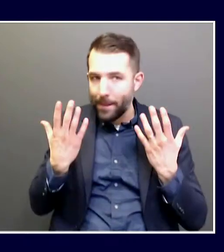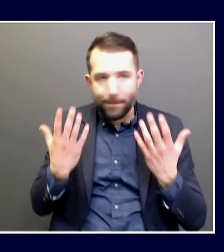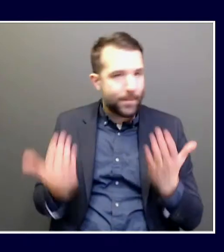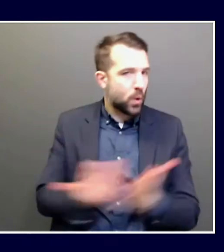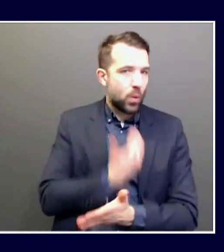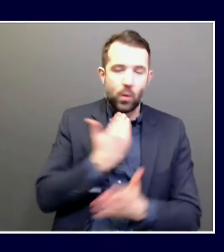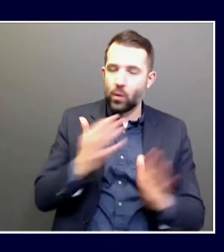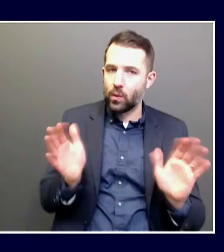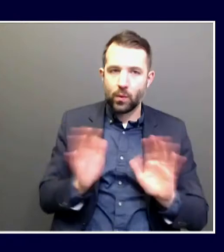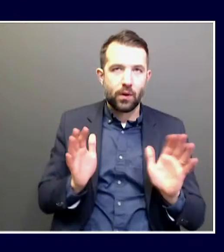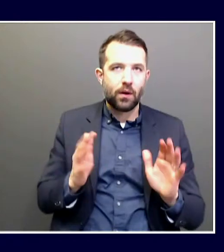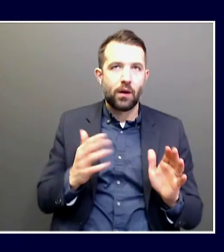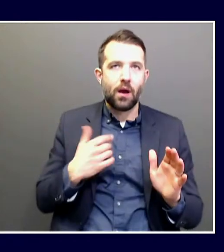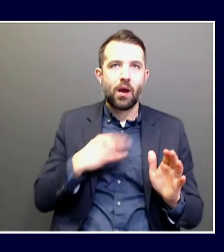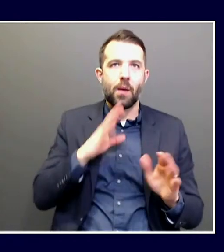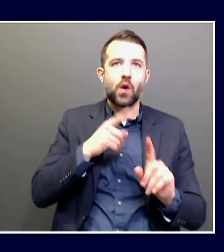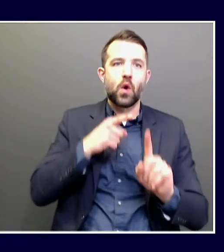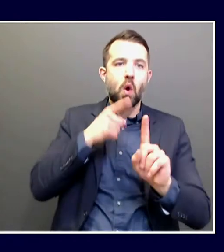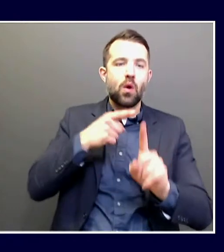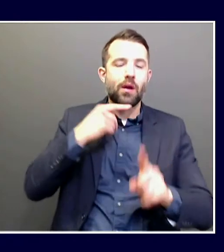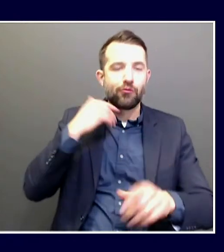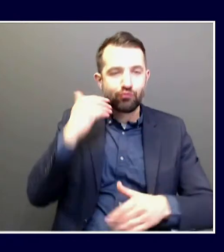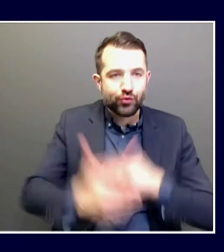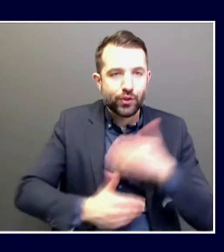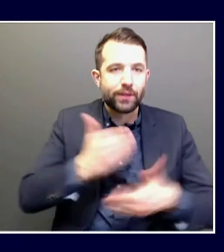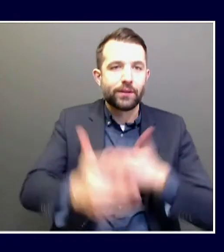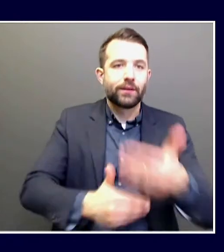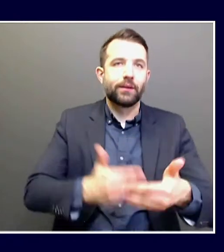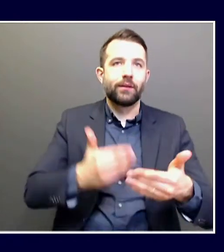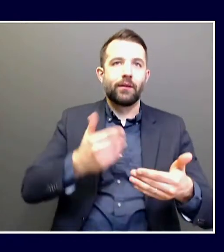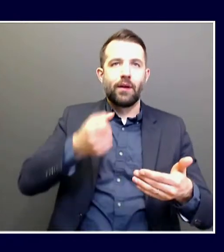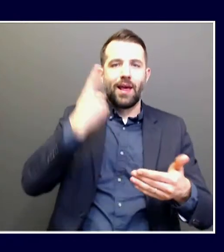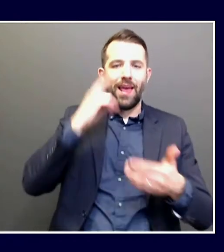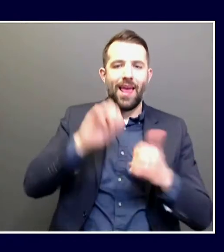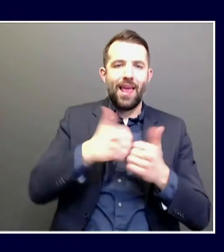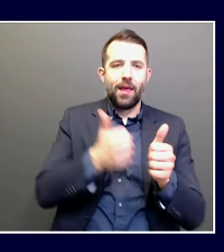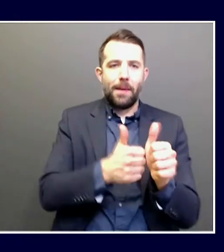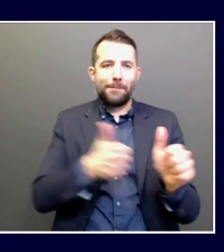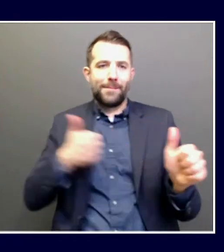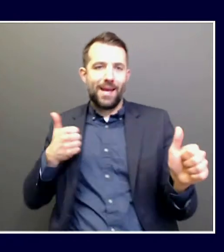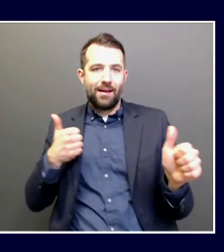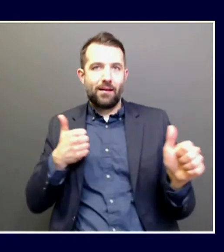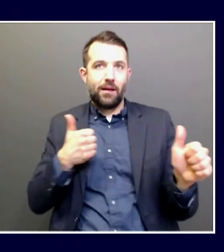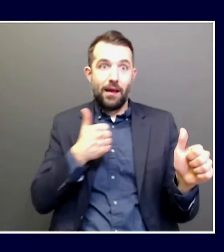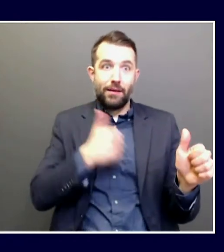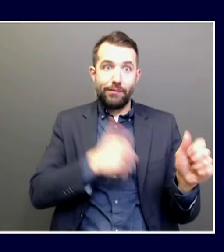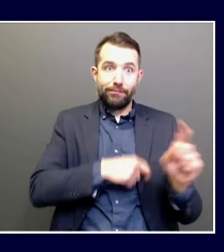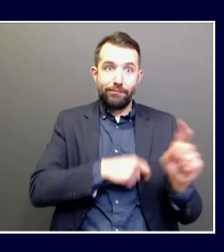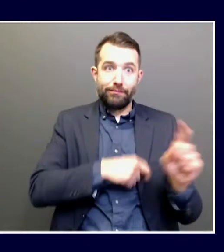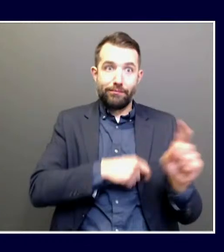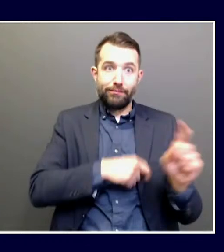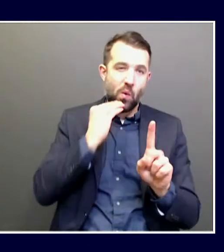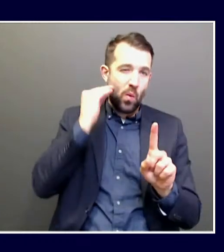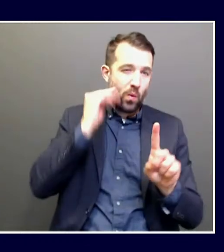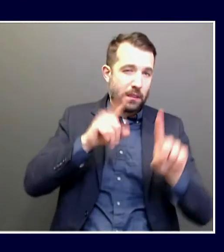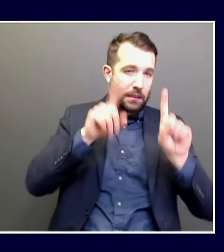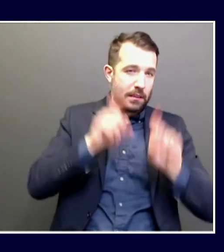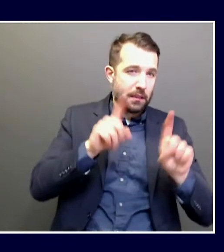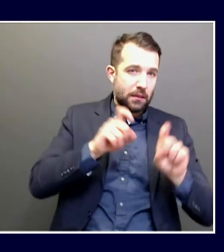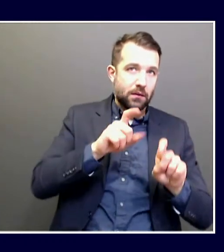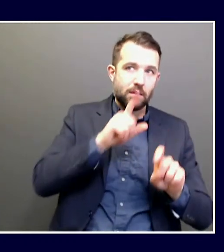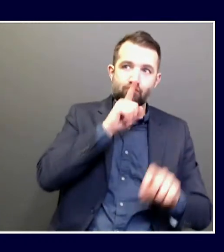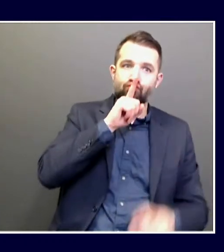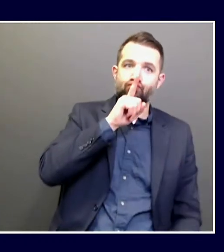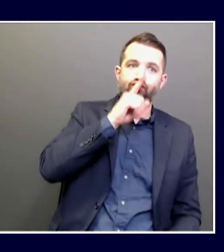large backlog, and home tests generally don't get reported to the CDC. So the actual number of daily new cases is